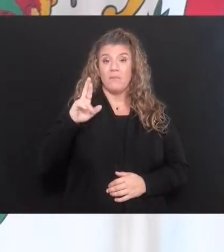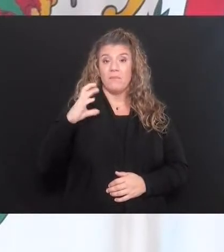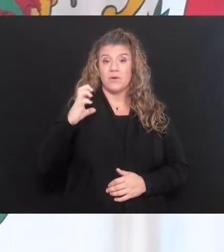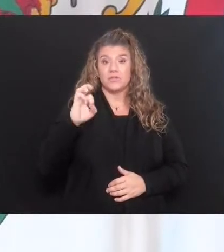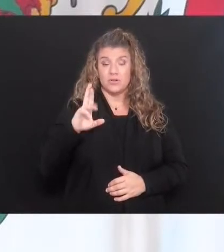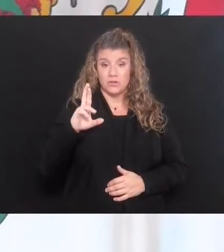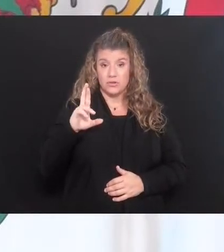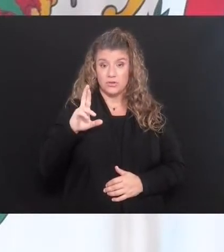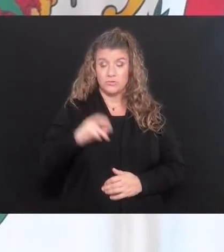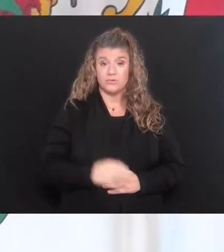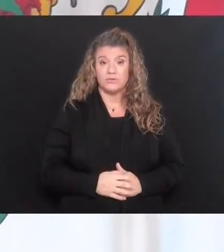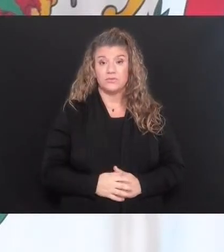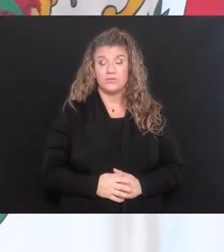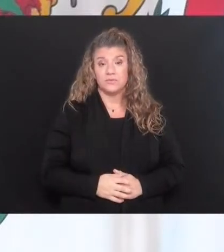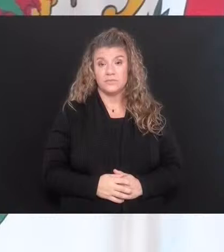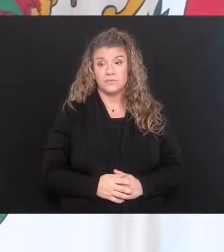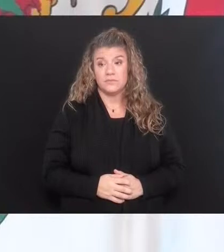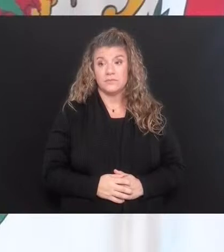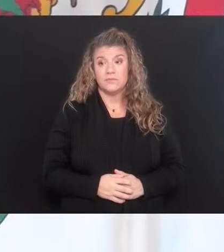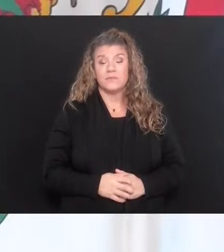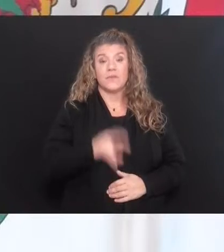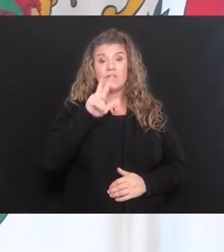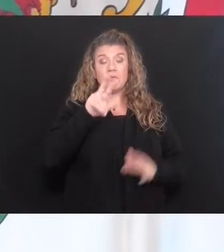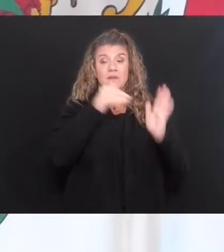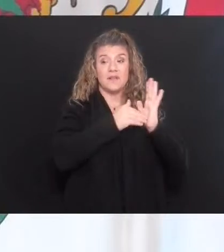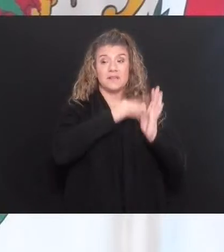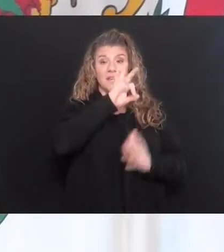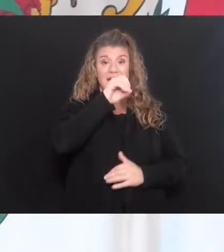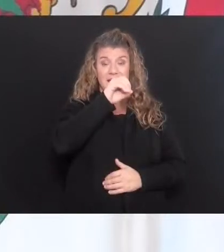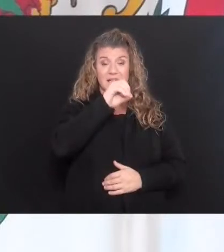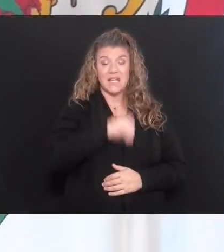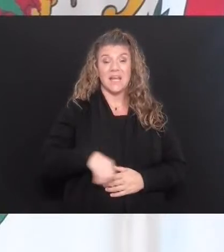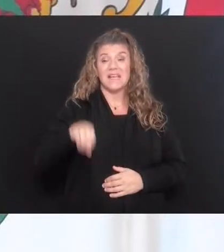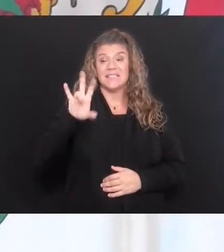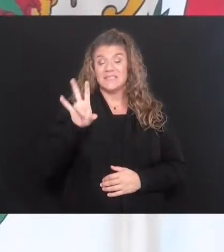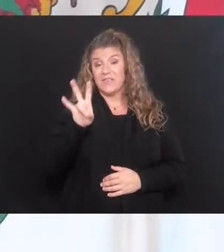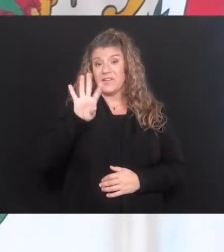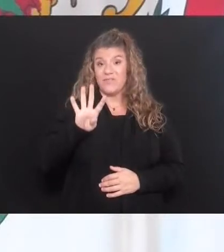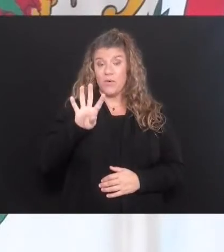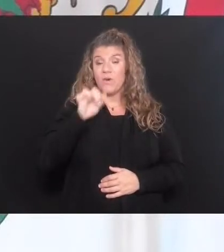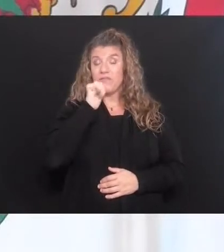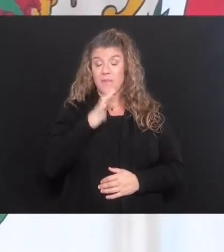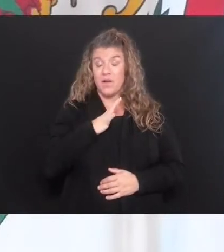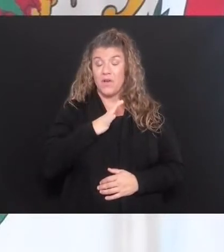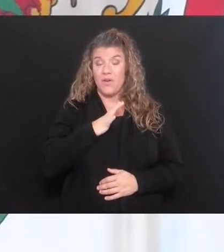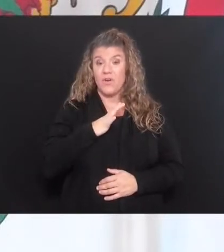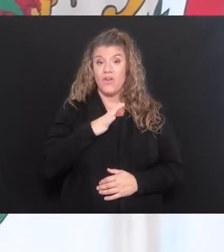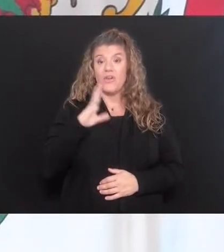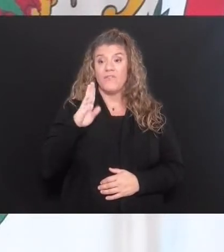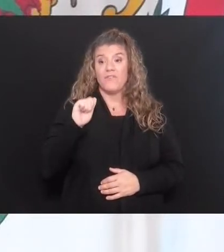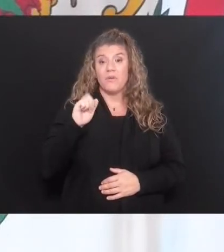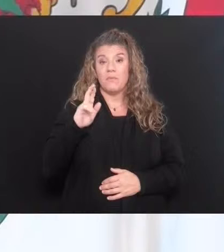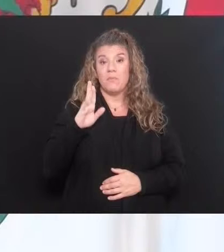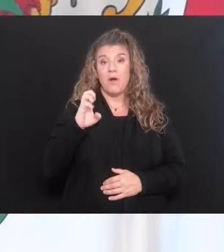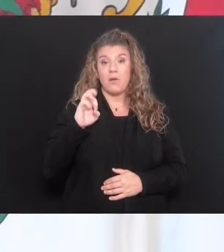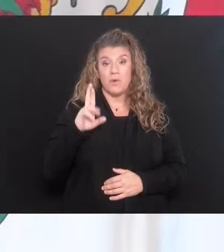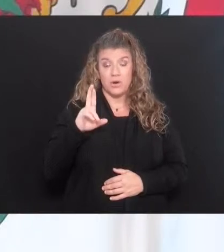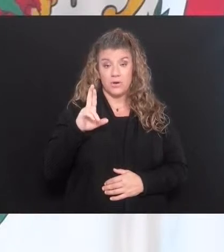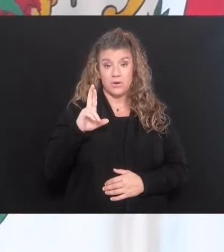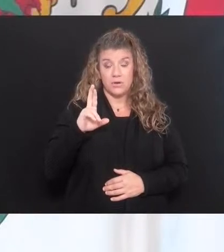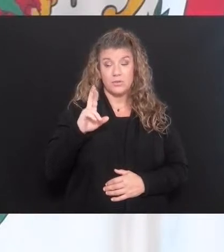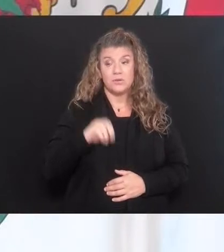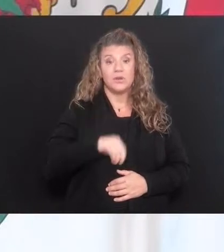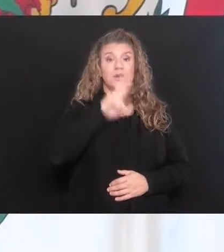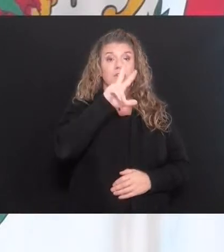County. The 3,090th death is a 74-year-old female from Barber County.